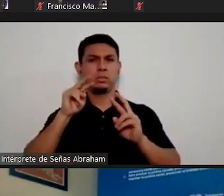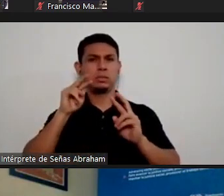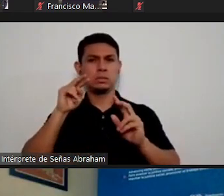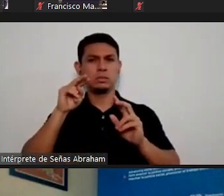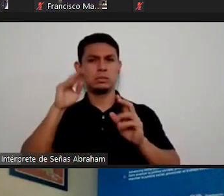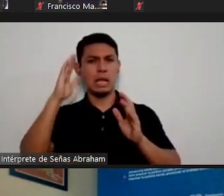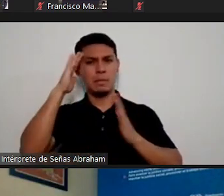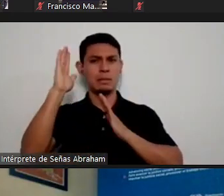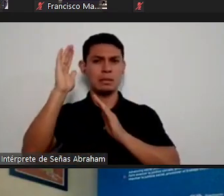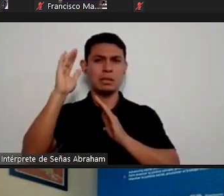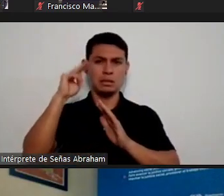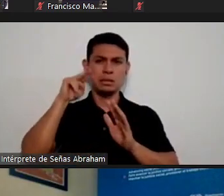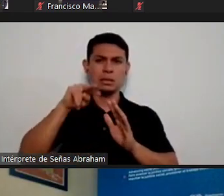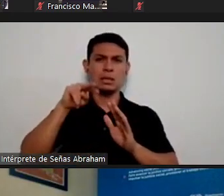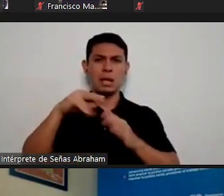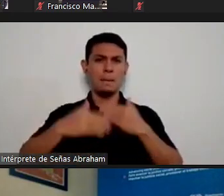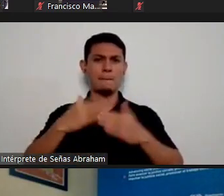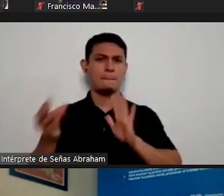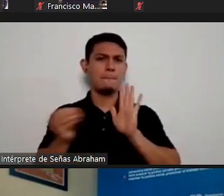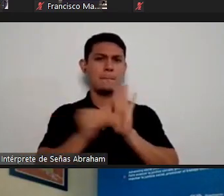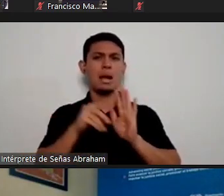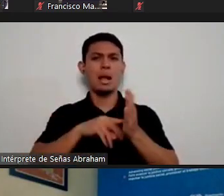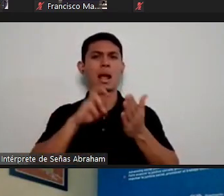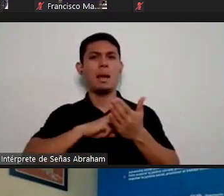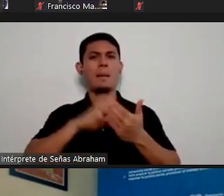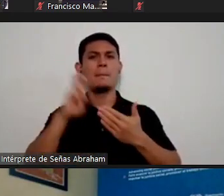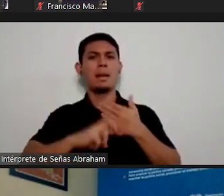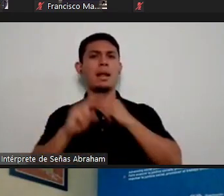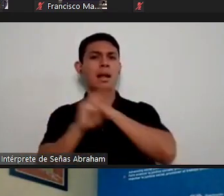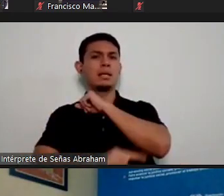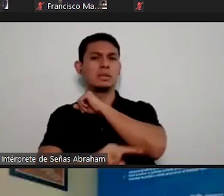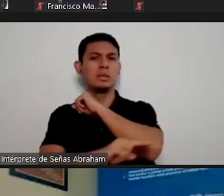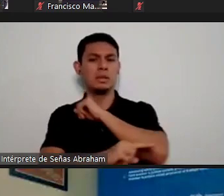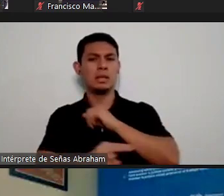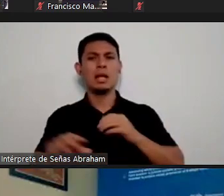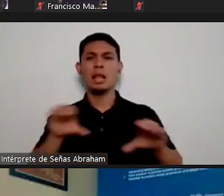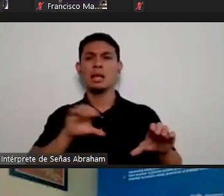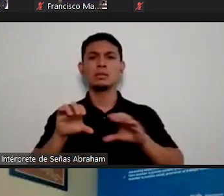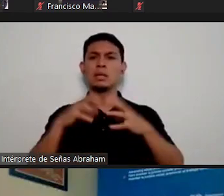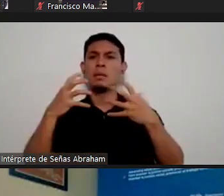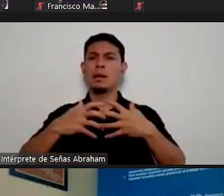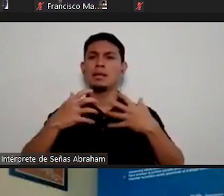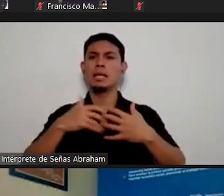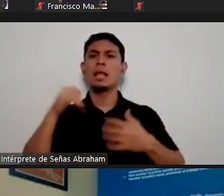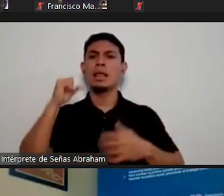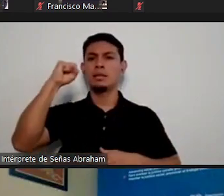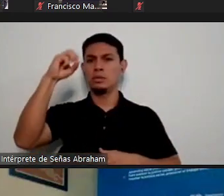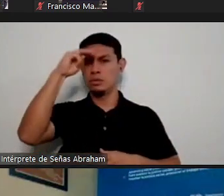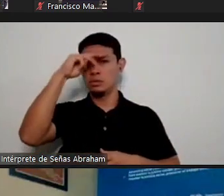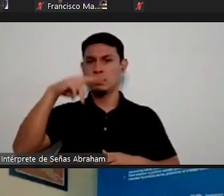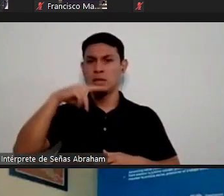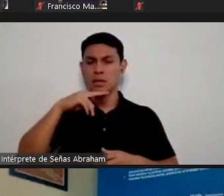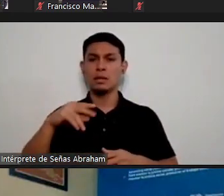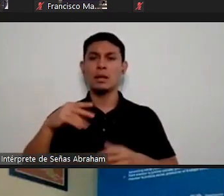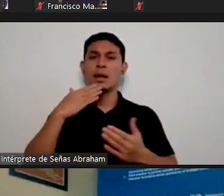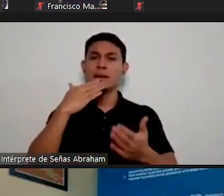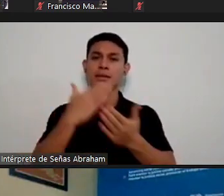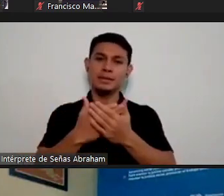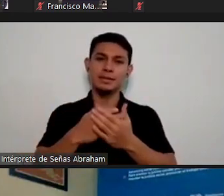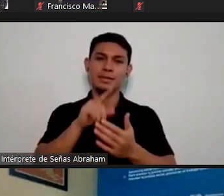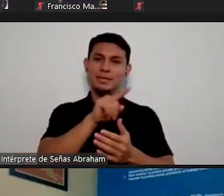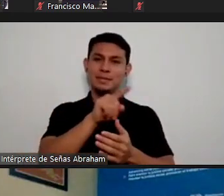expected the expectations that we have through the implementation of this national action plan of business and human rights i would like to thank the